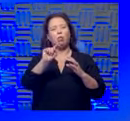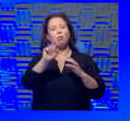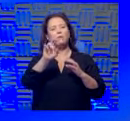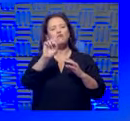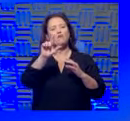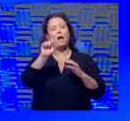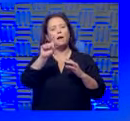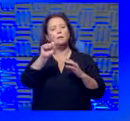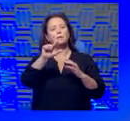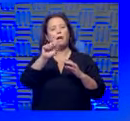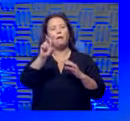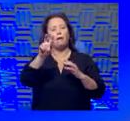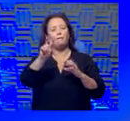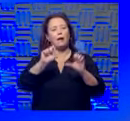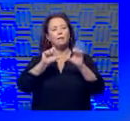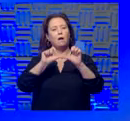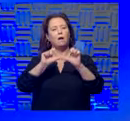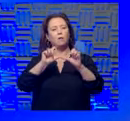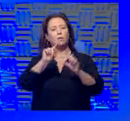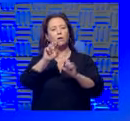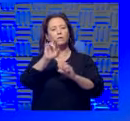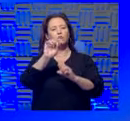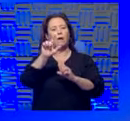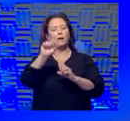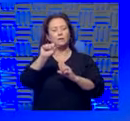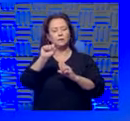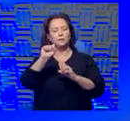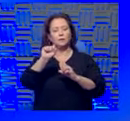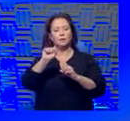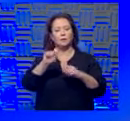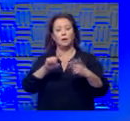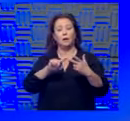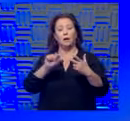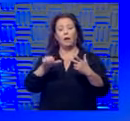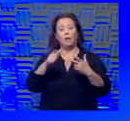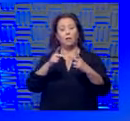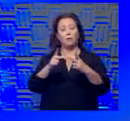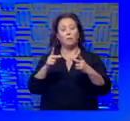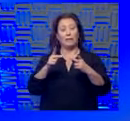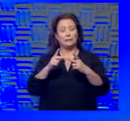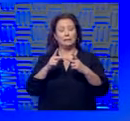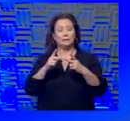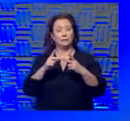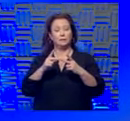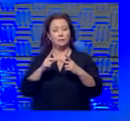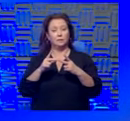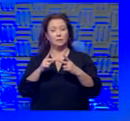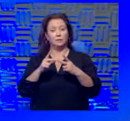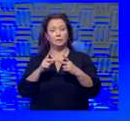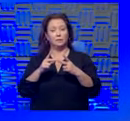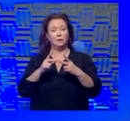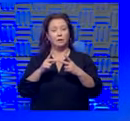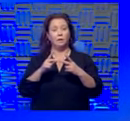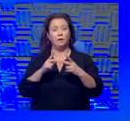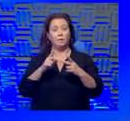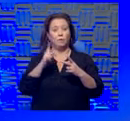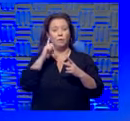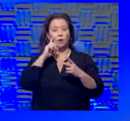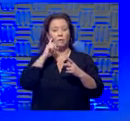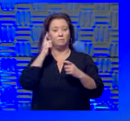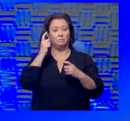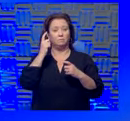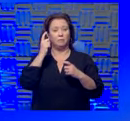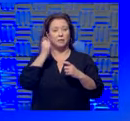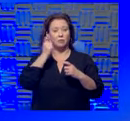also has ongoing trials. The other places you can go, certainly if you have a subscription to